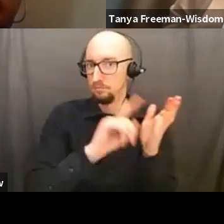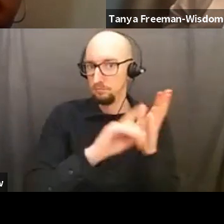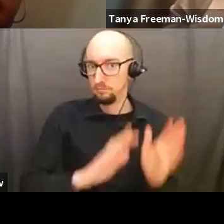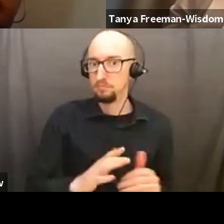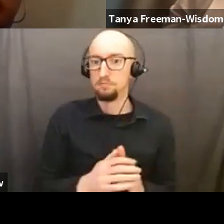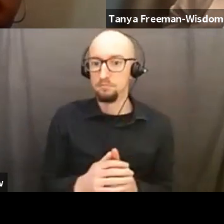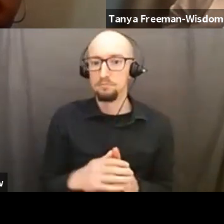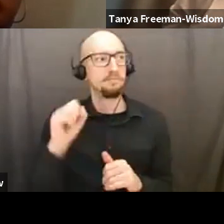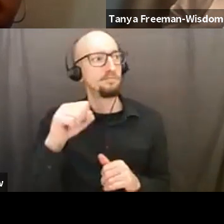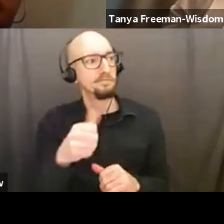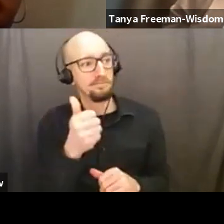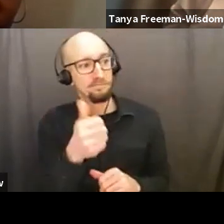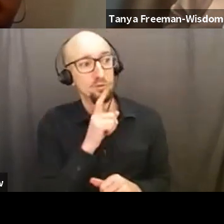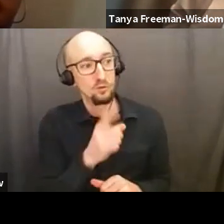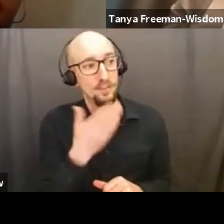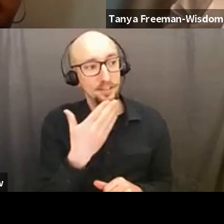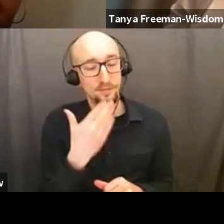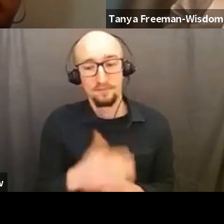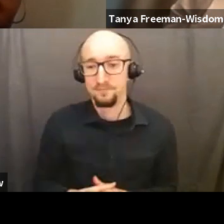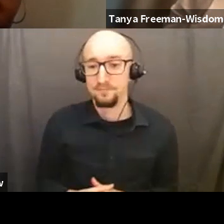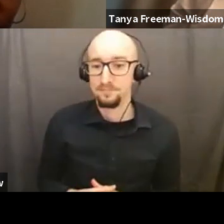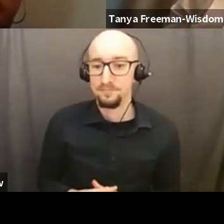Thank you. Yes.